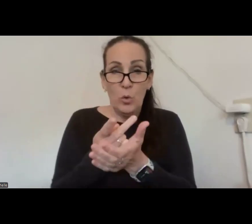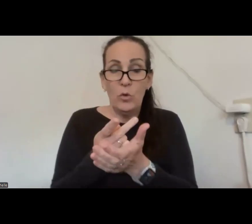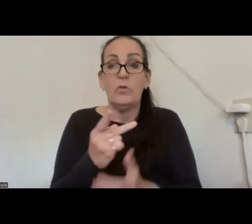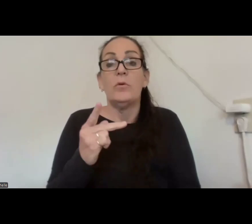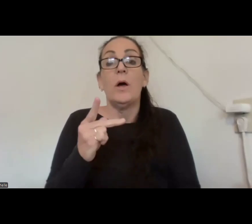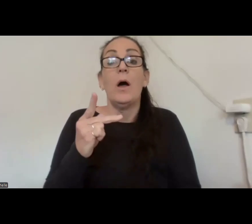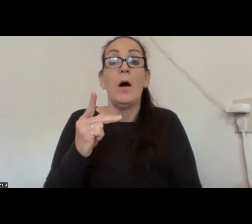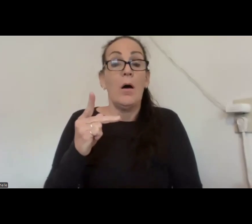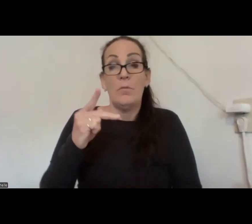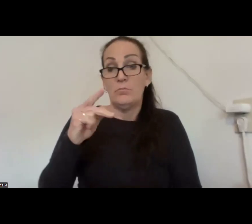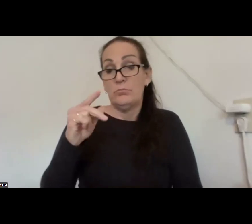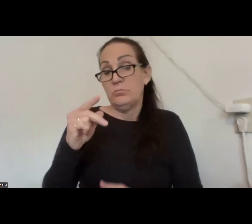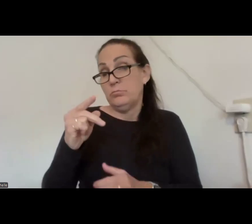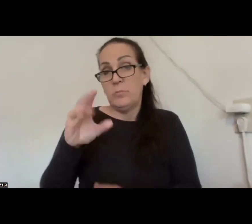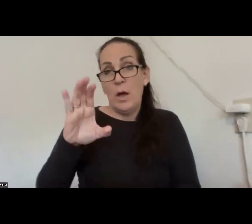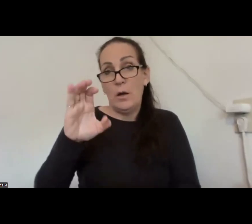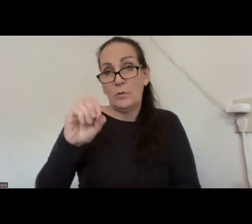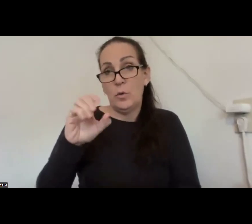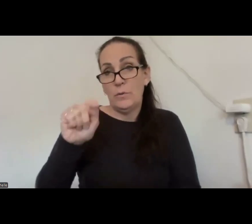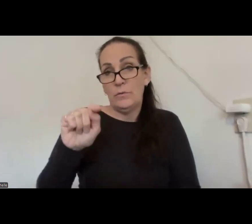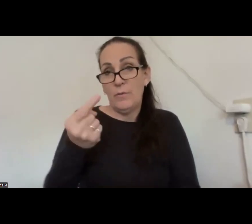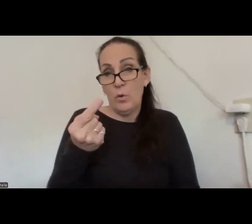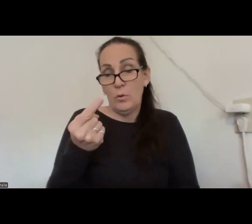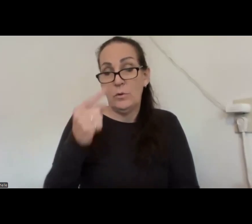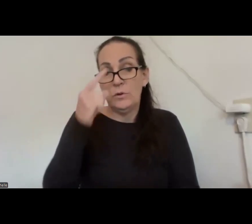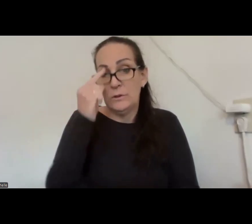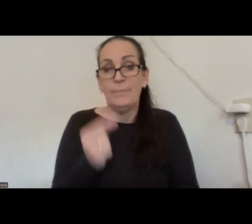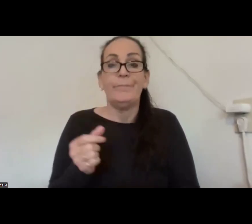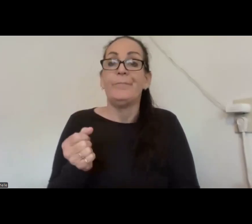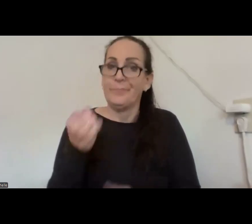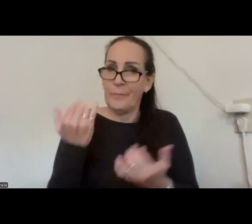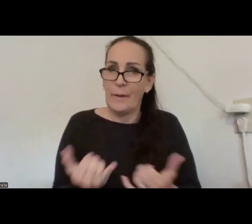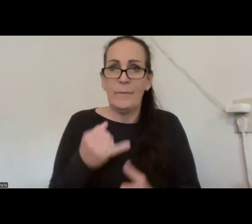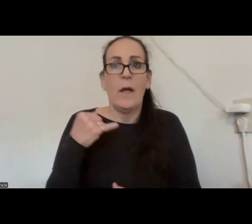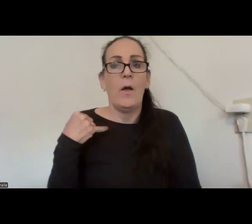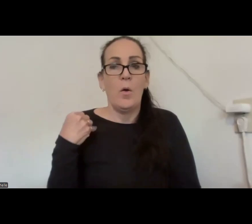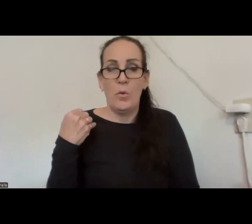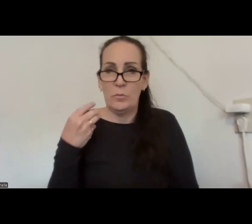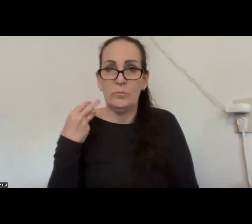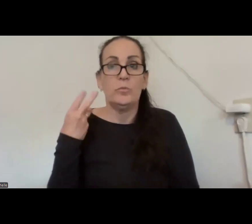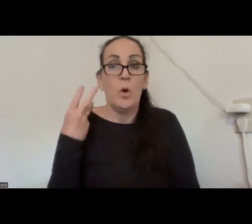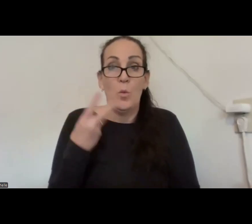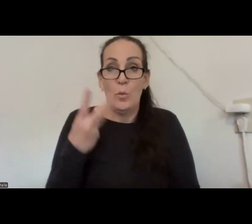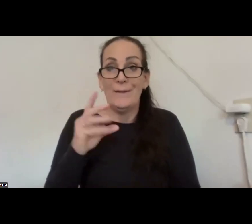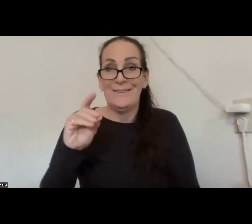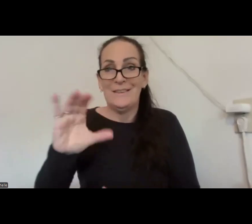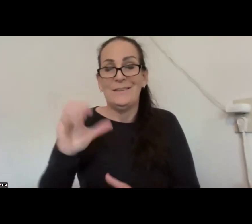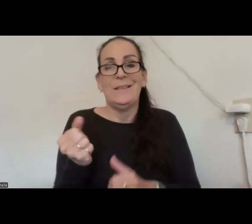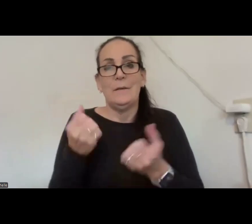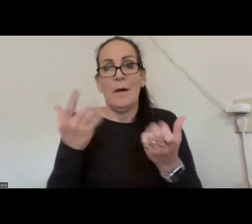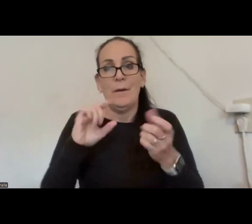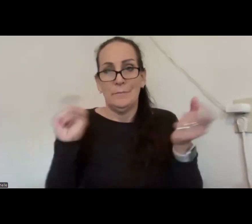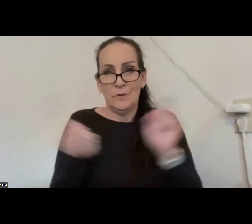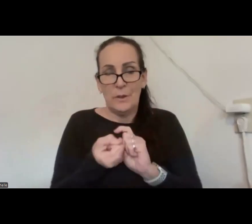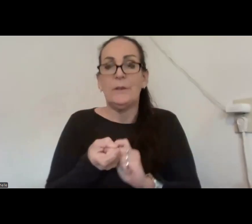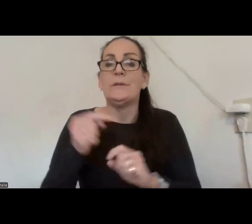1st. There's been a lot of transition in Washington, a lot of change at the Administration for Community Living.